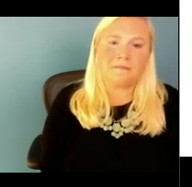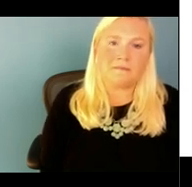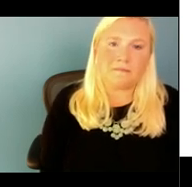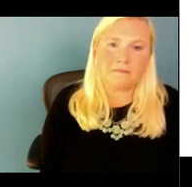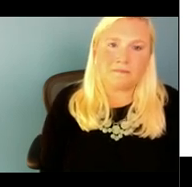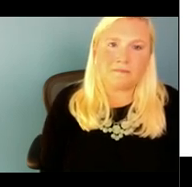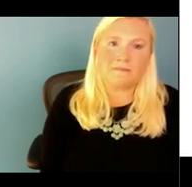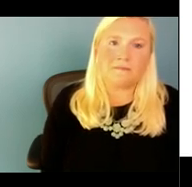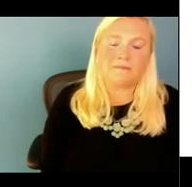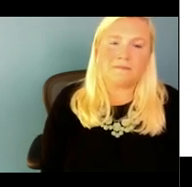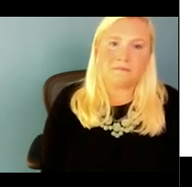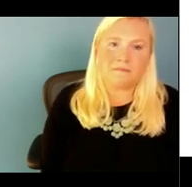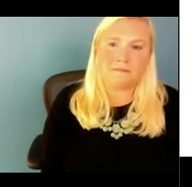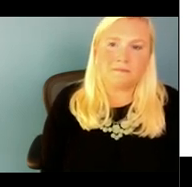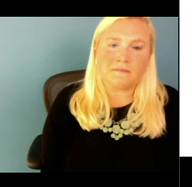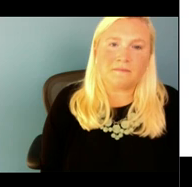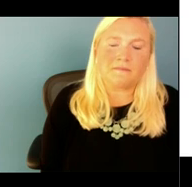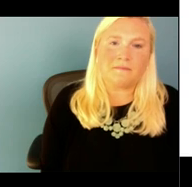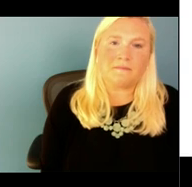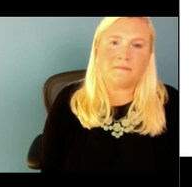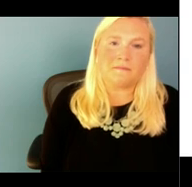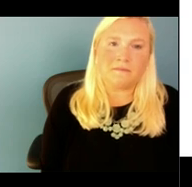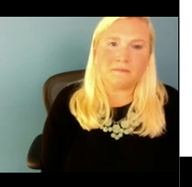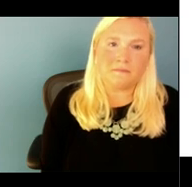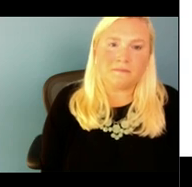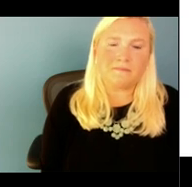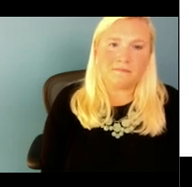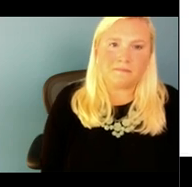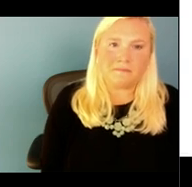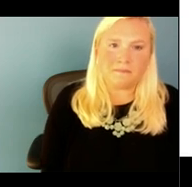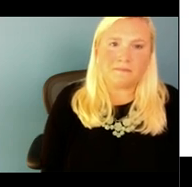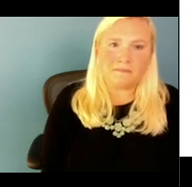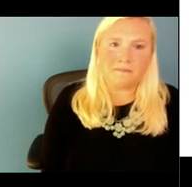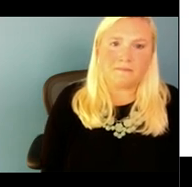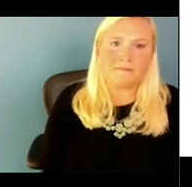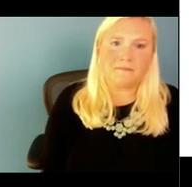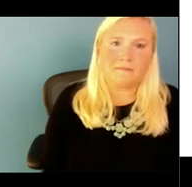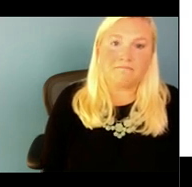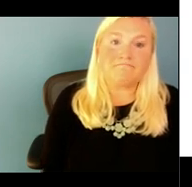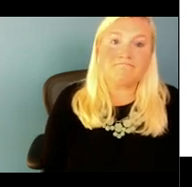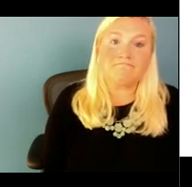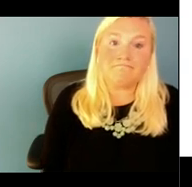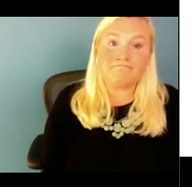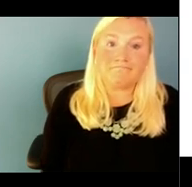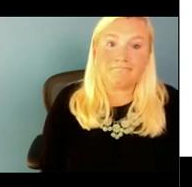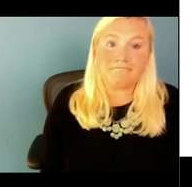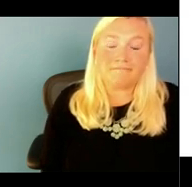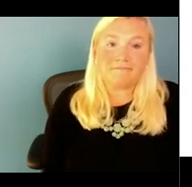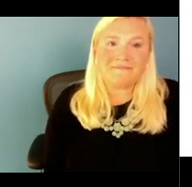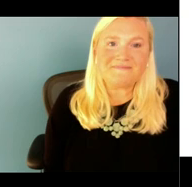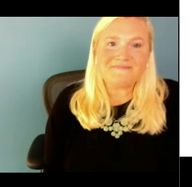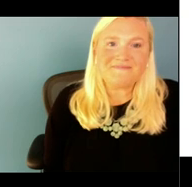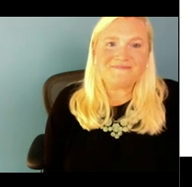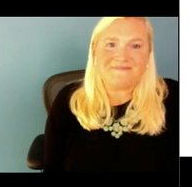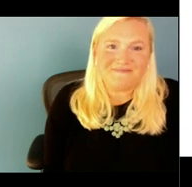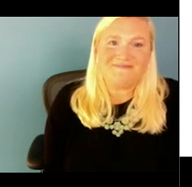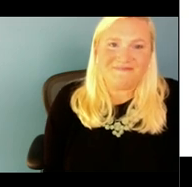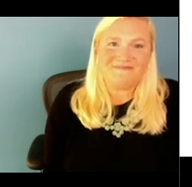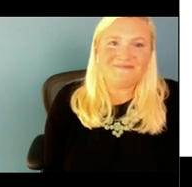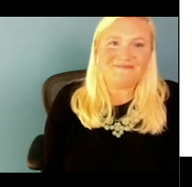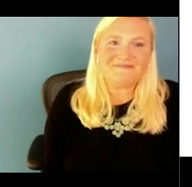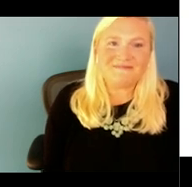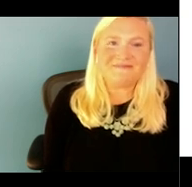older elementary student is experiencing is reading aloud in class. Okay, it's terrifying for kids who don't stutter too sometimes,